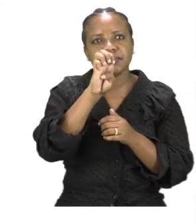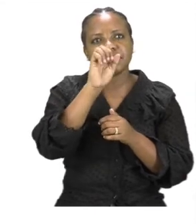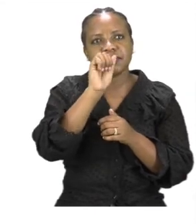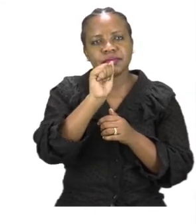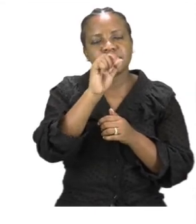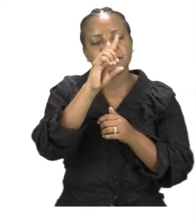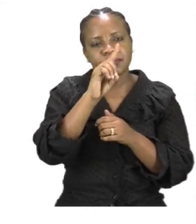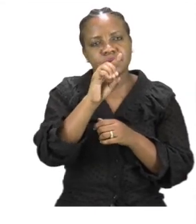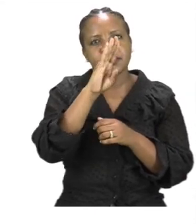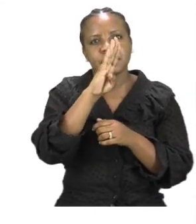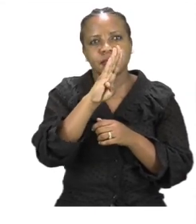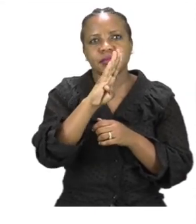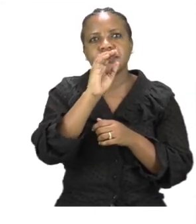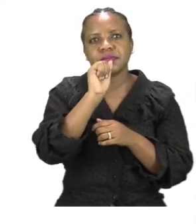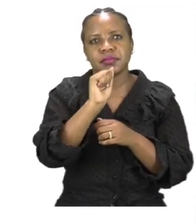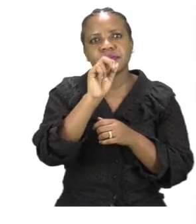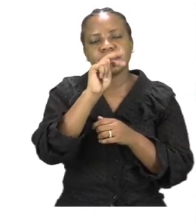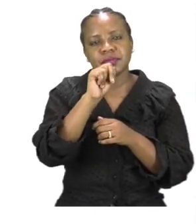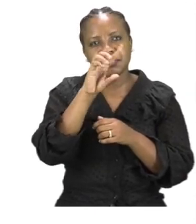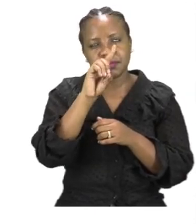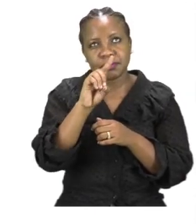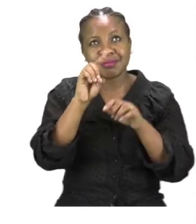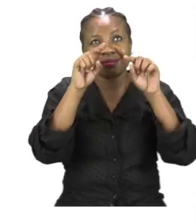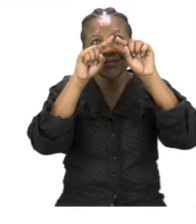of arms for our traditions.